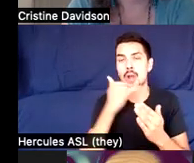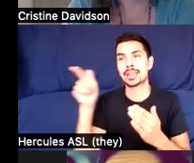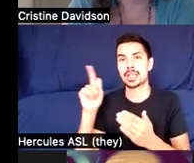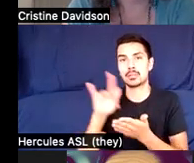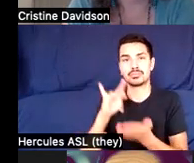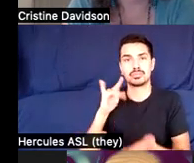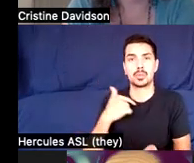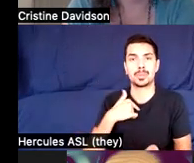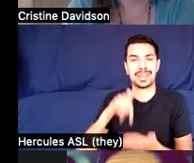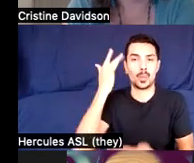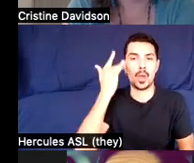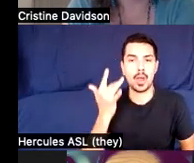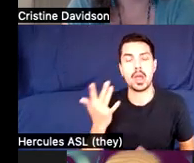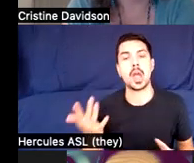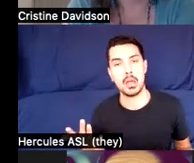Maddie?